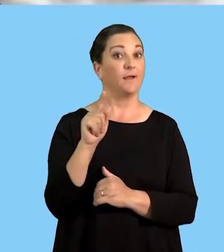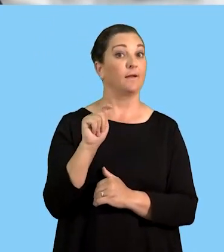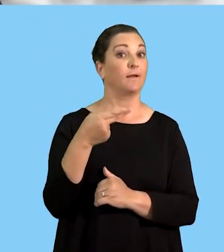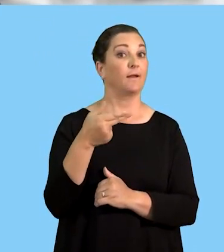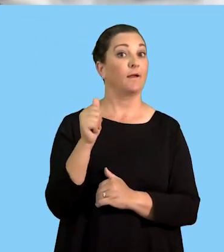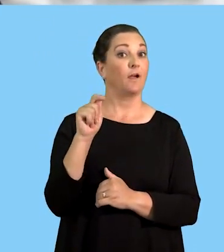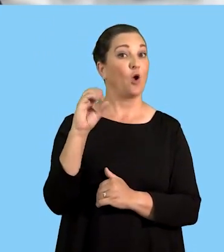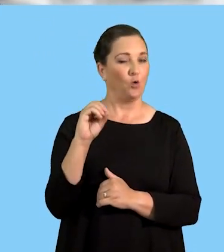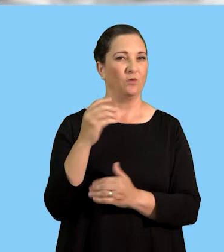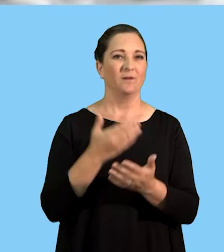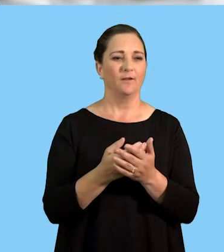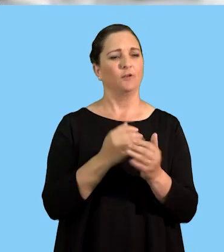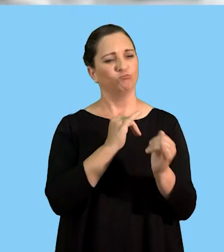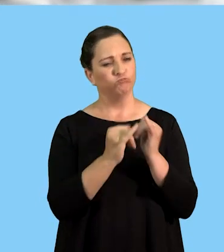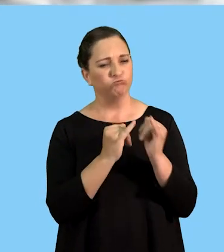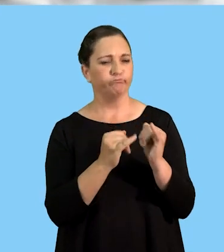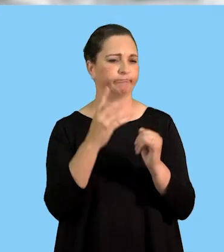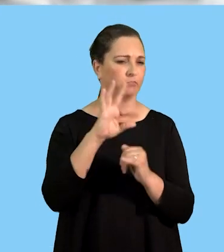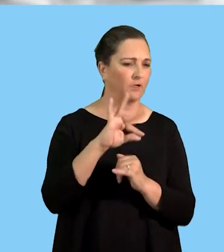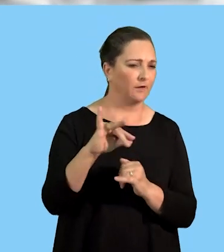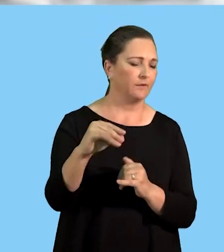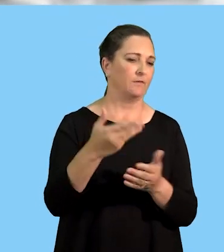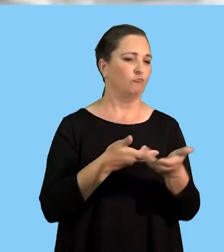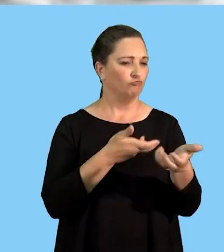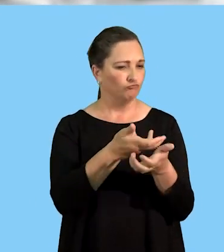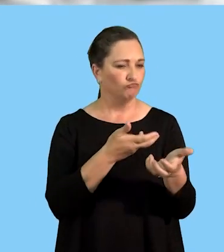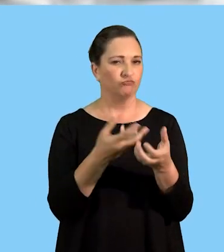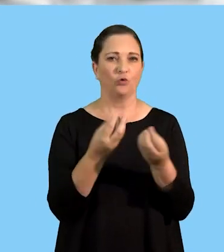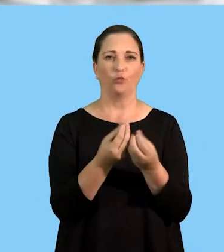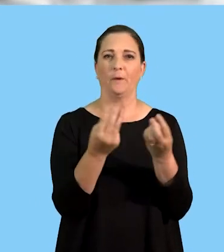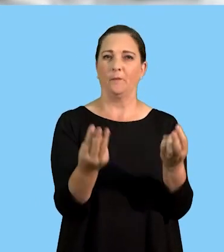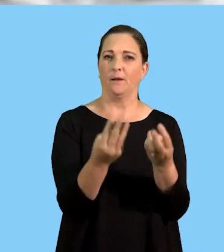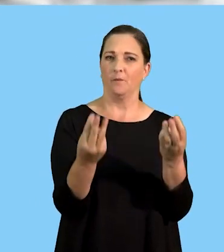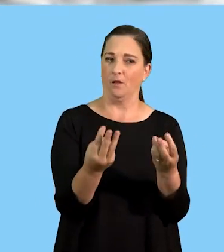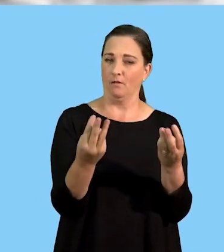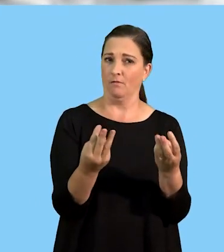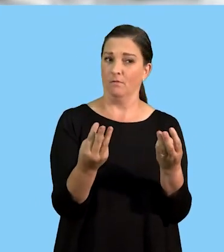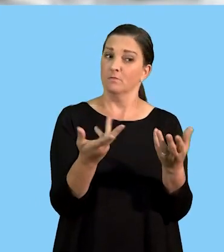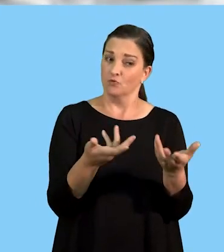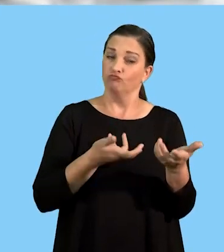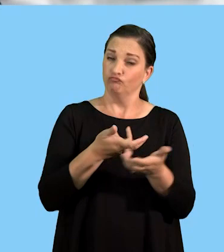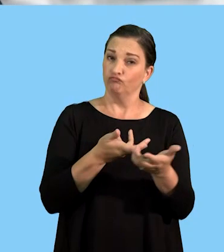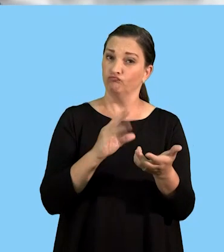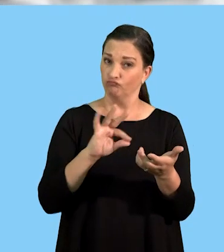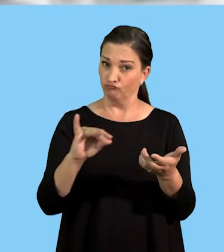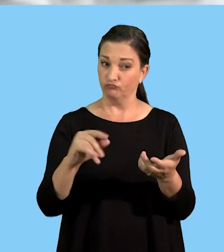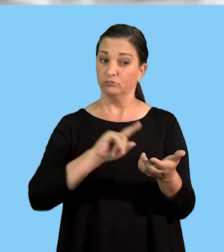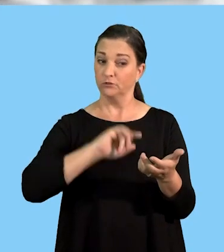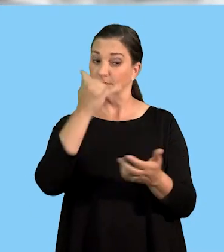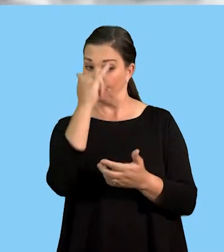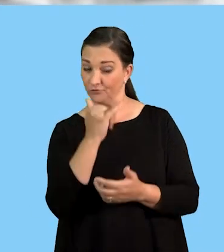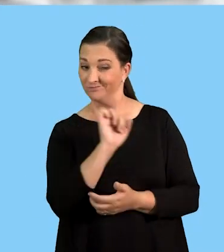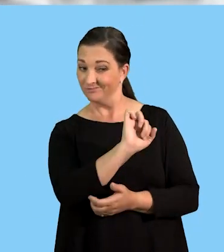interacting with the leaders on a day-to-day, or TATO would be interacting with the subordinates or employees on a day-to-day, so that